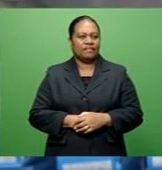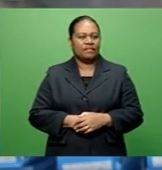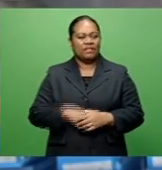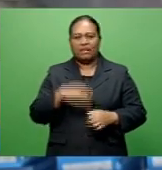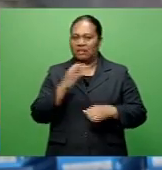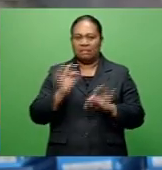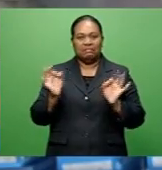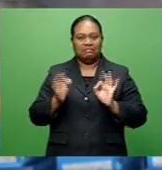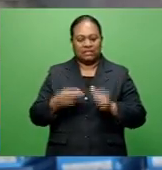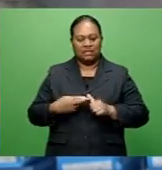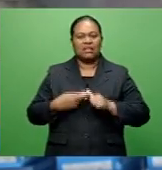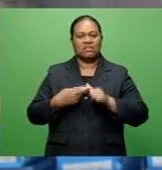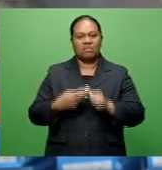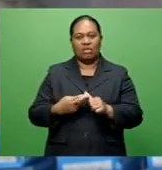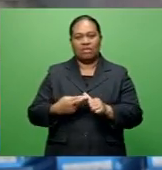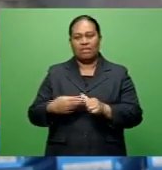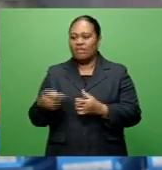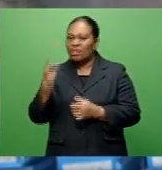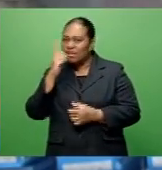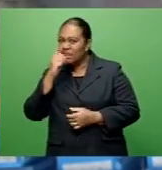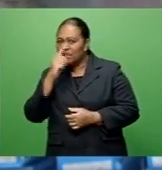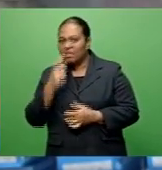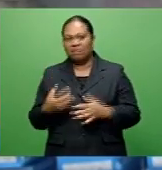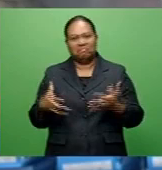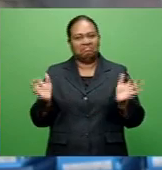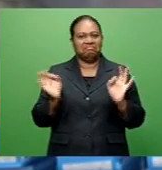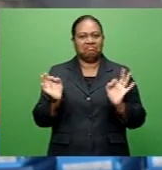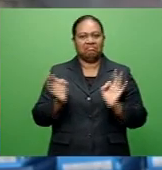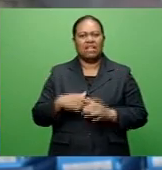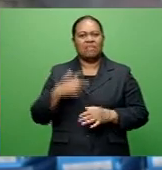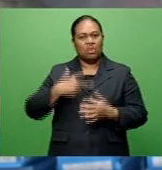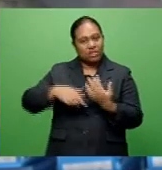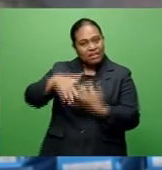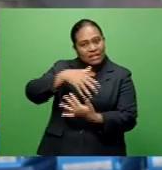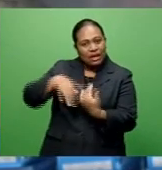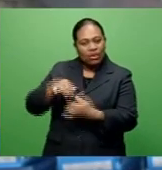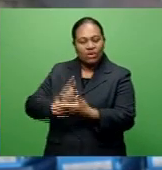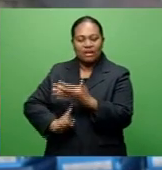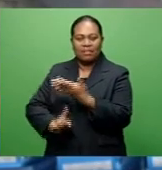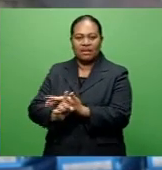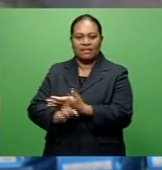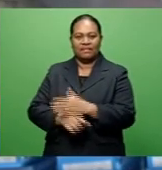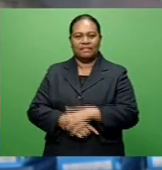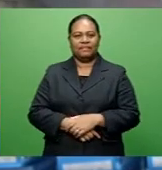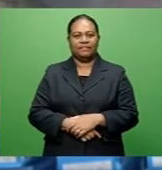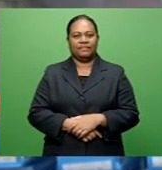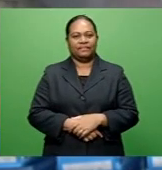response last 2 weeks ago because there was no sign of cyclone. But